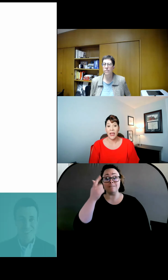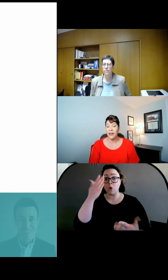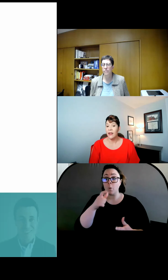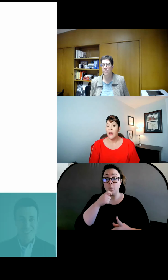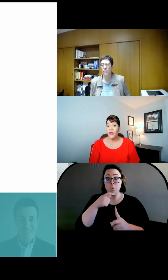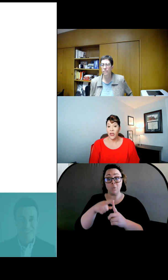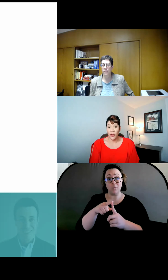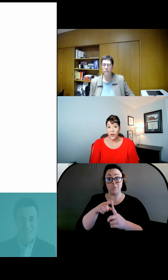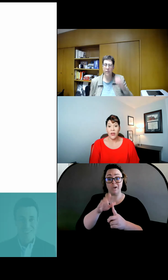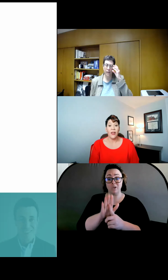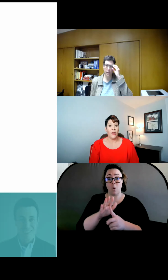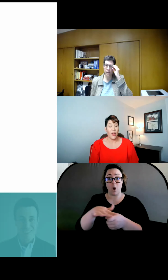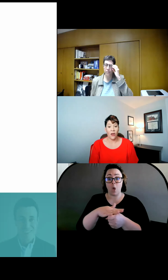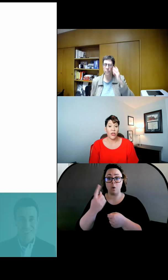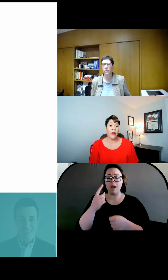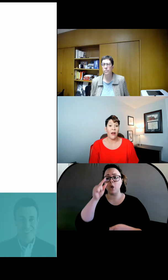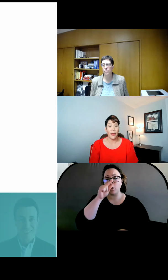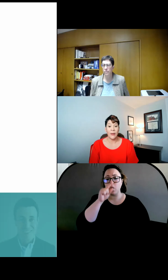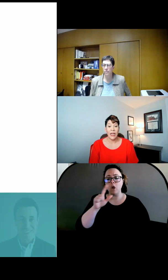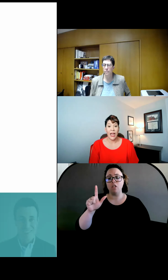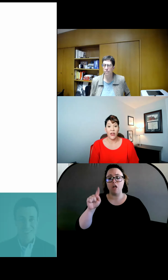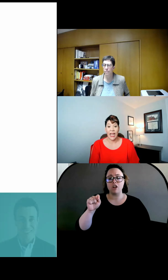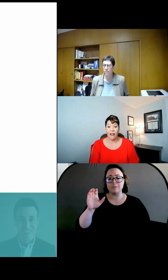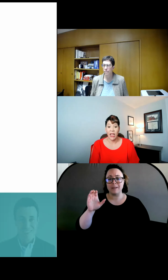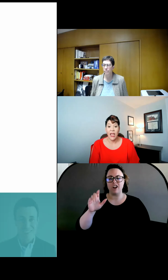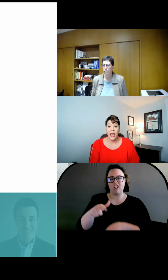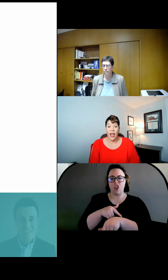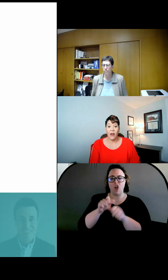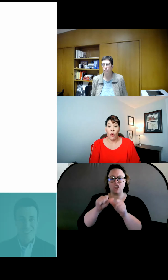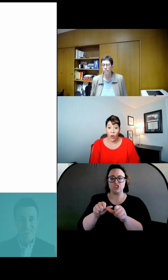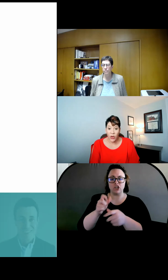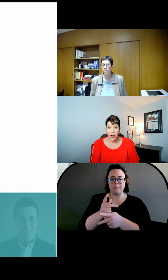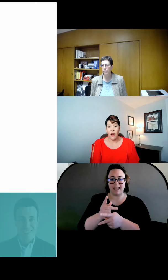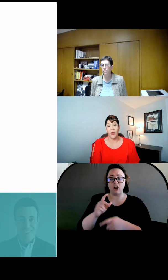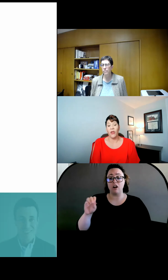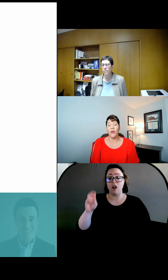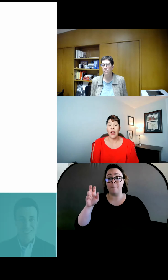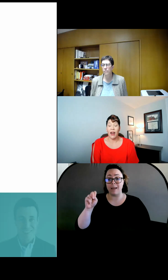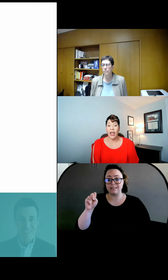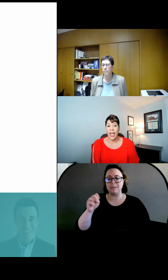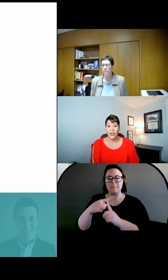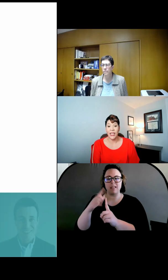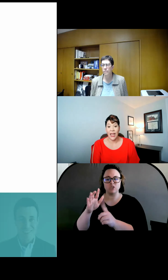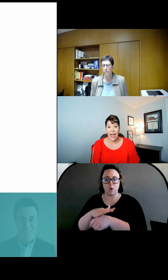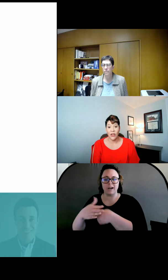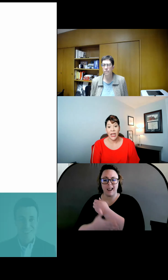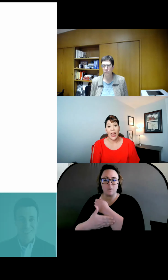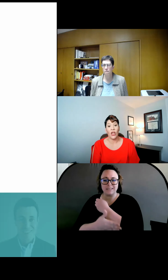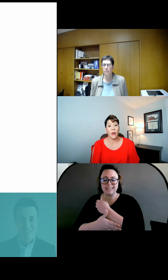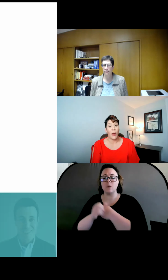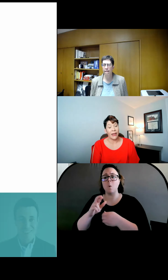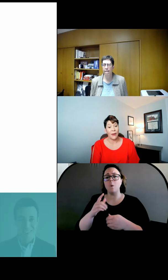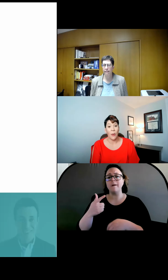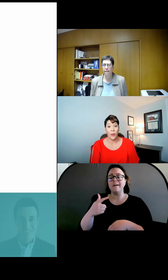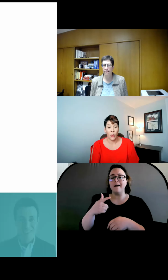program is, just Google long-term care Ombudsman and your county, or you can call your local area agency on aging and